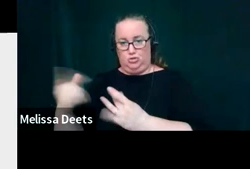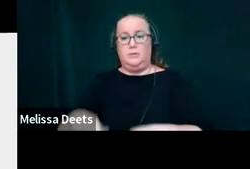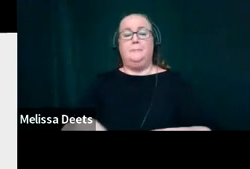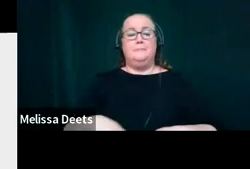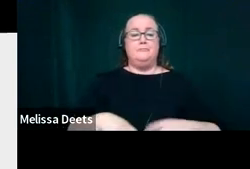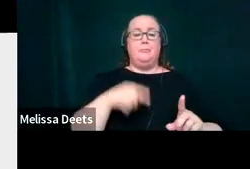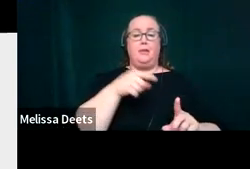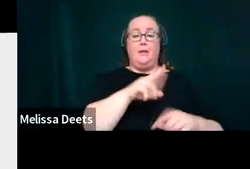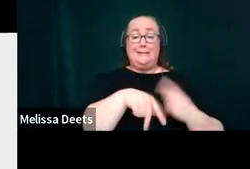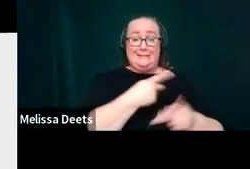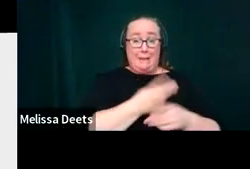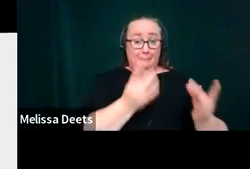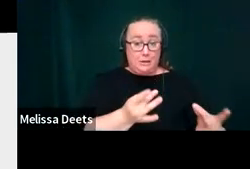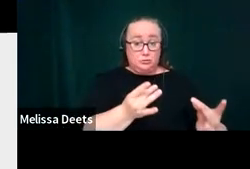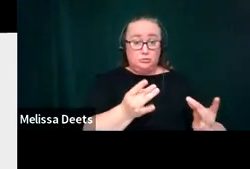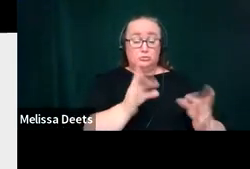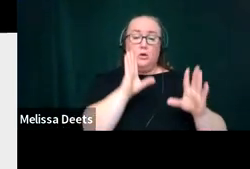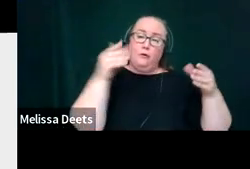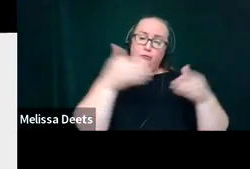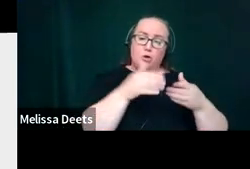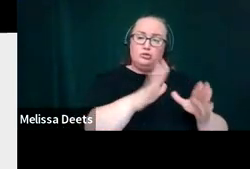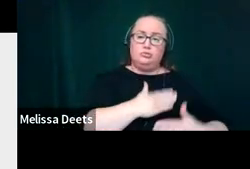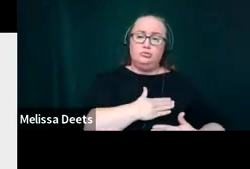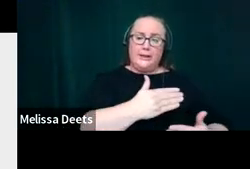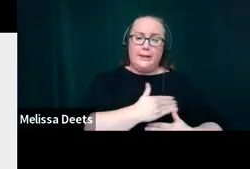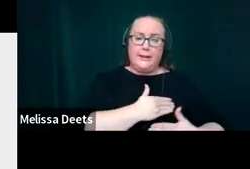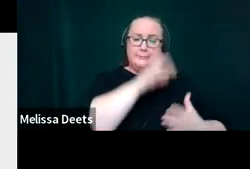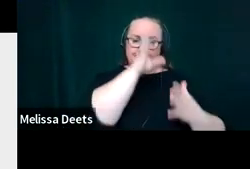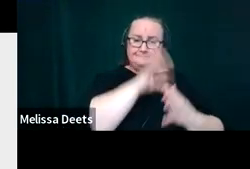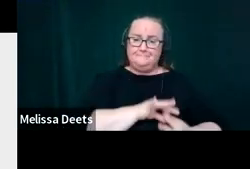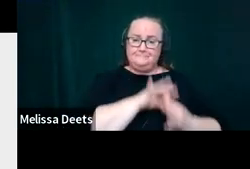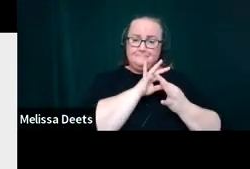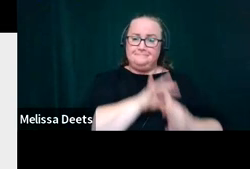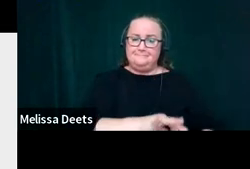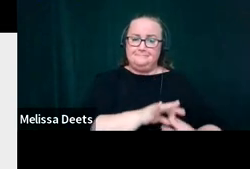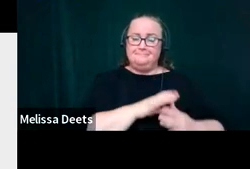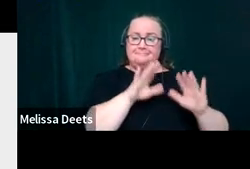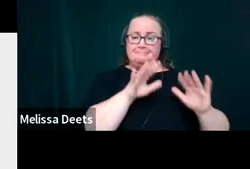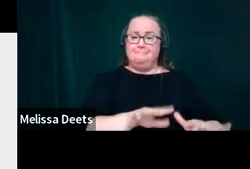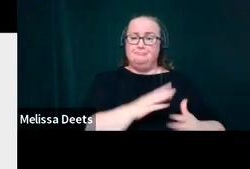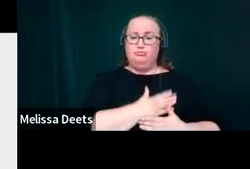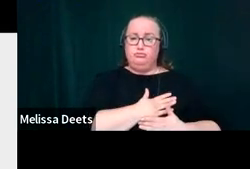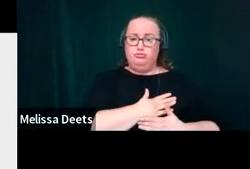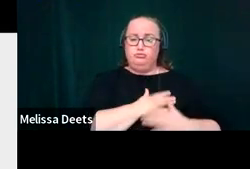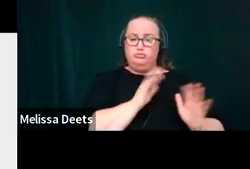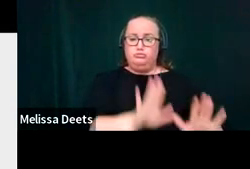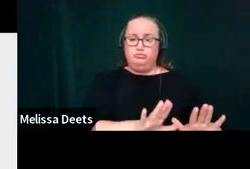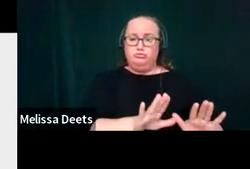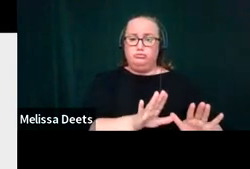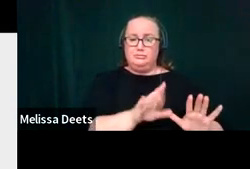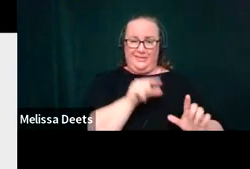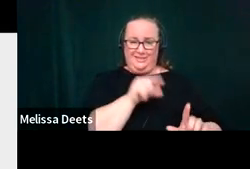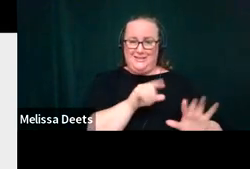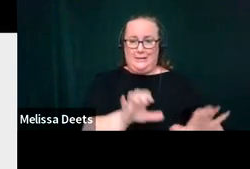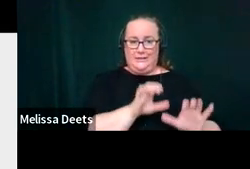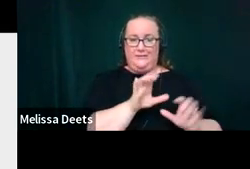was they had focused breathing and being attentive to the present moment. This was an activity